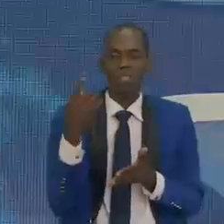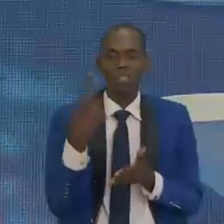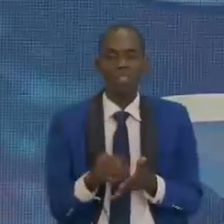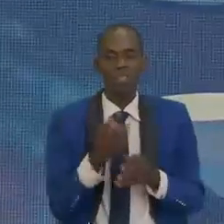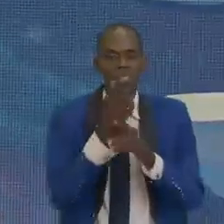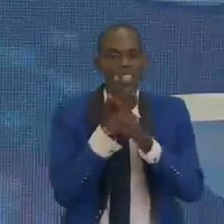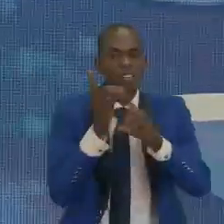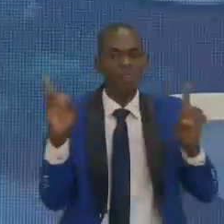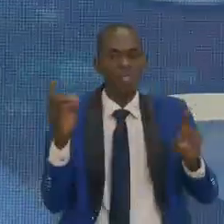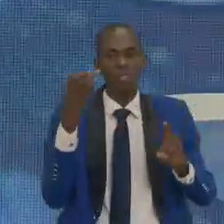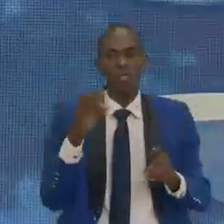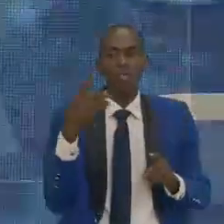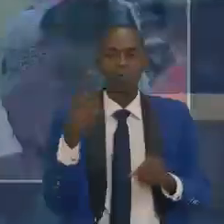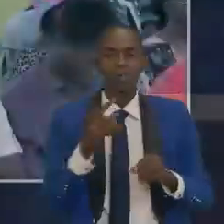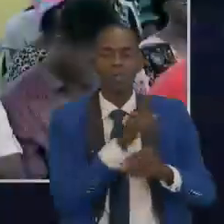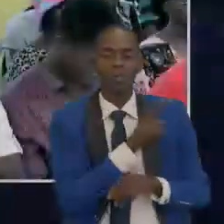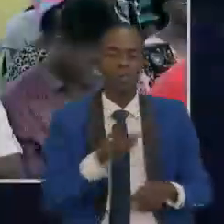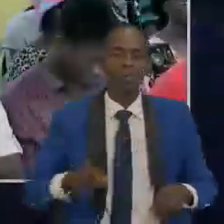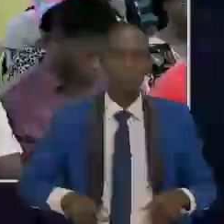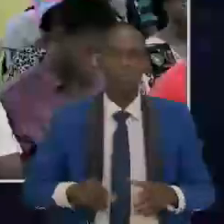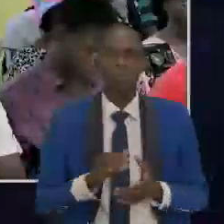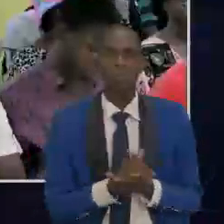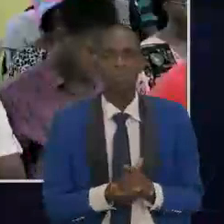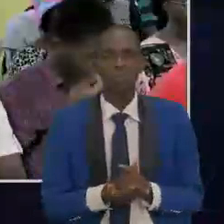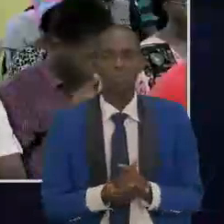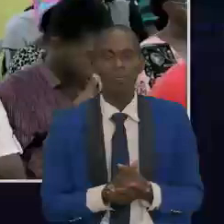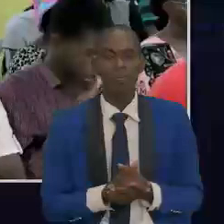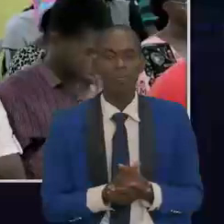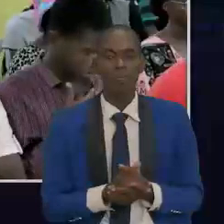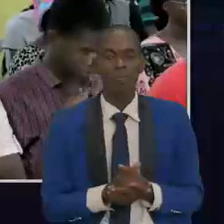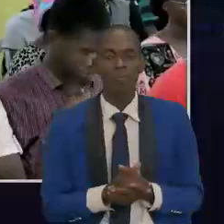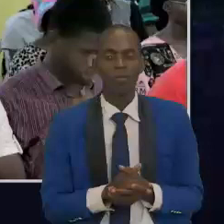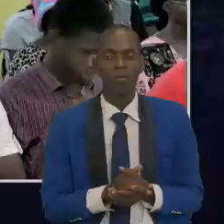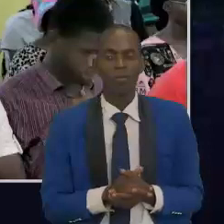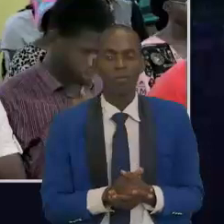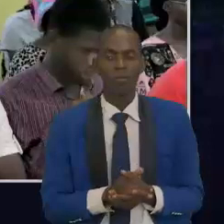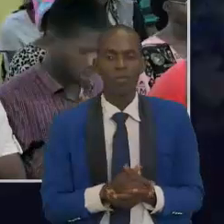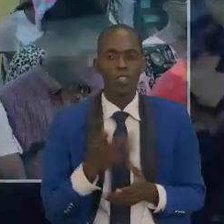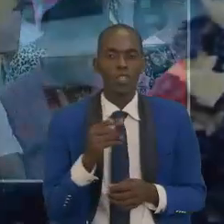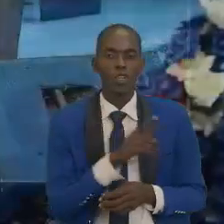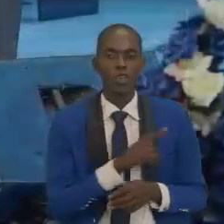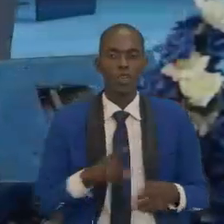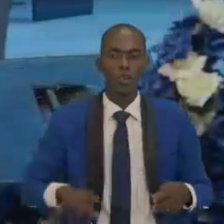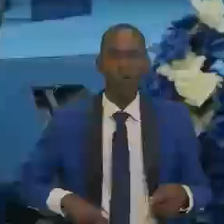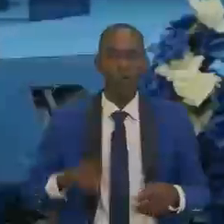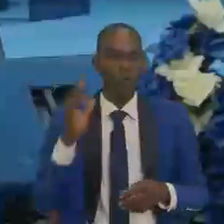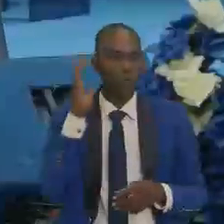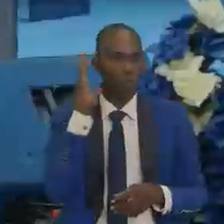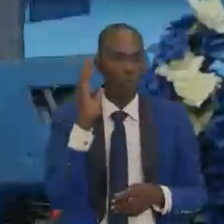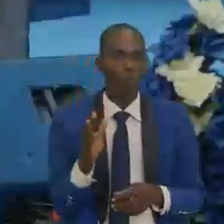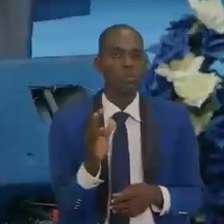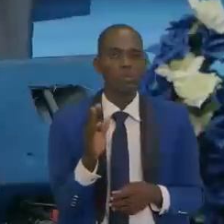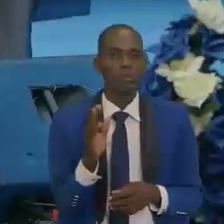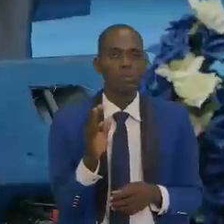deliverance of the Lord. The Lord could have healed them too,